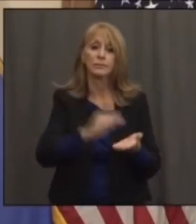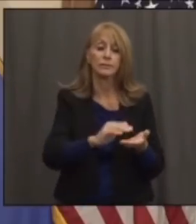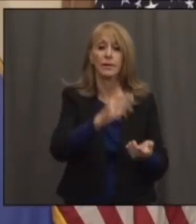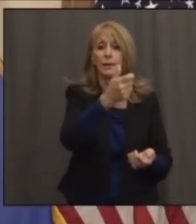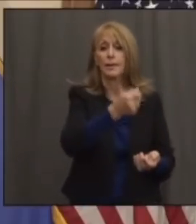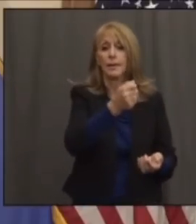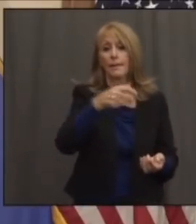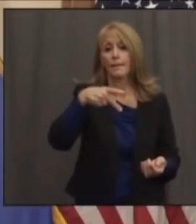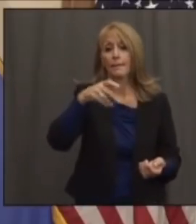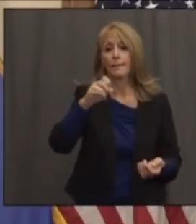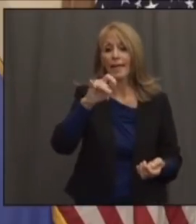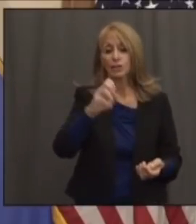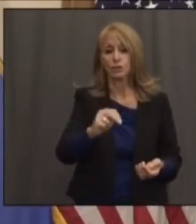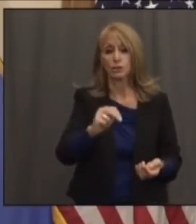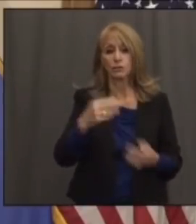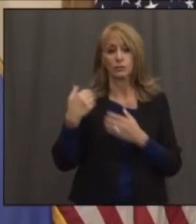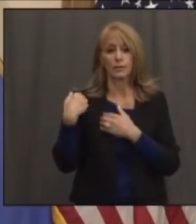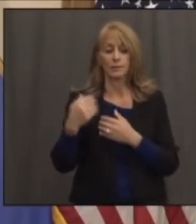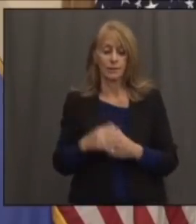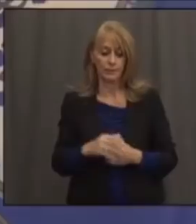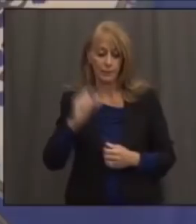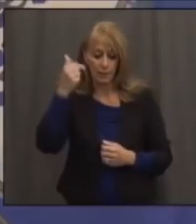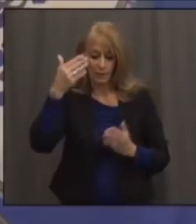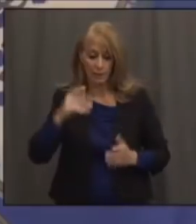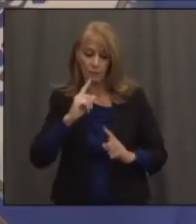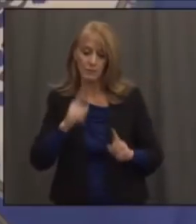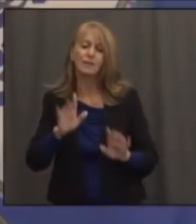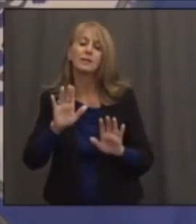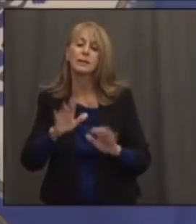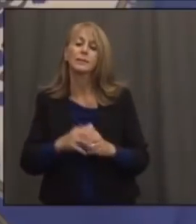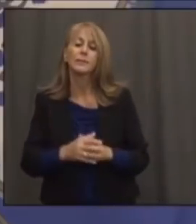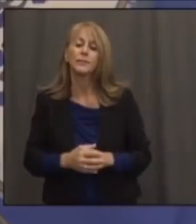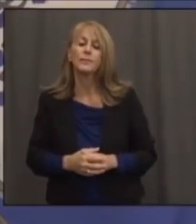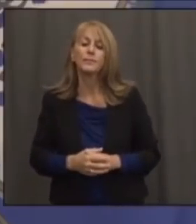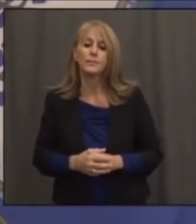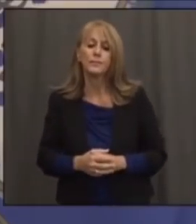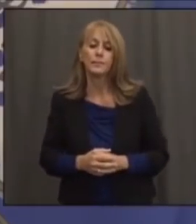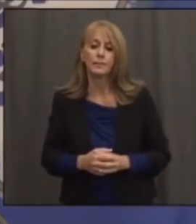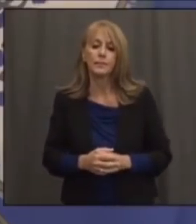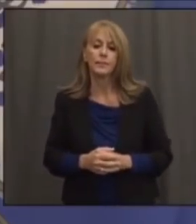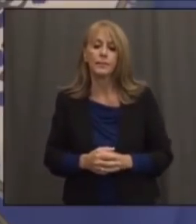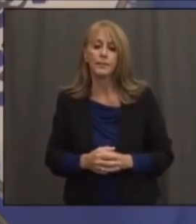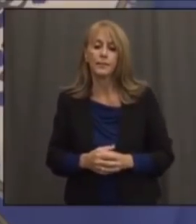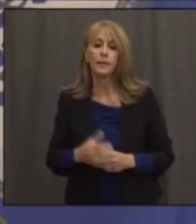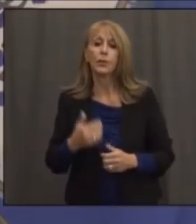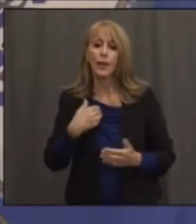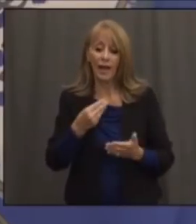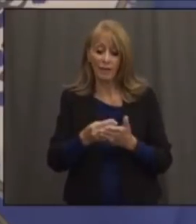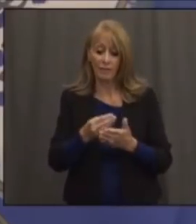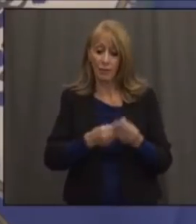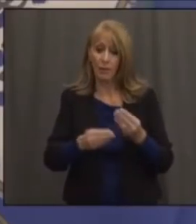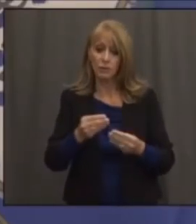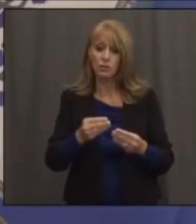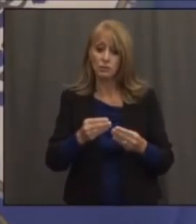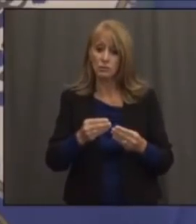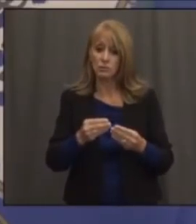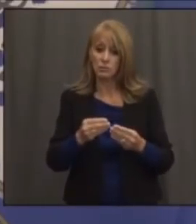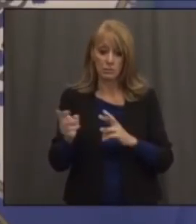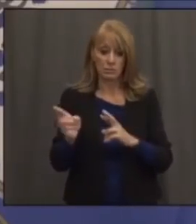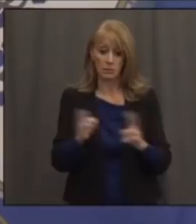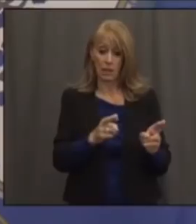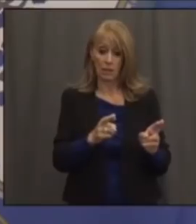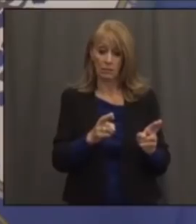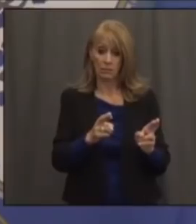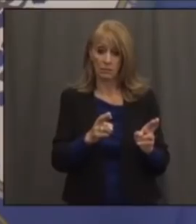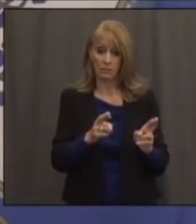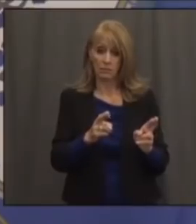example? Look, I can work. We've got a budget in place with our